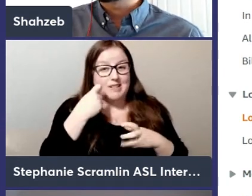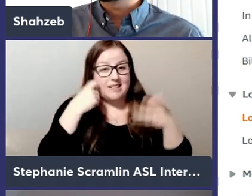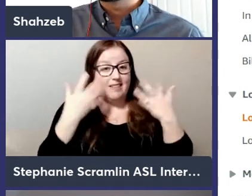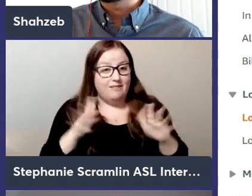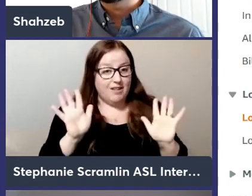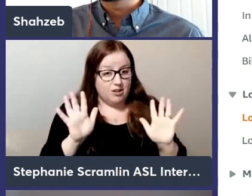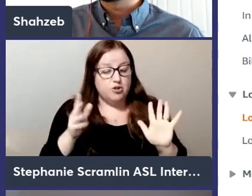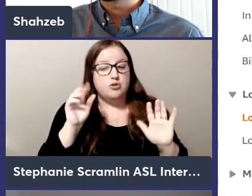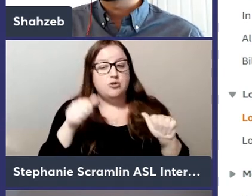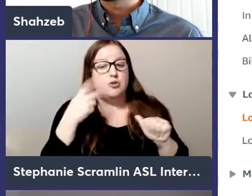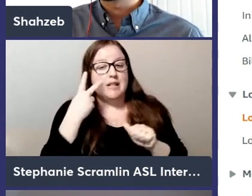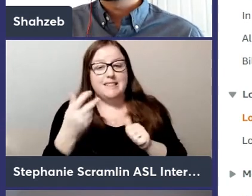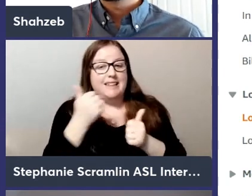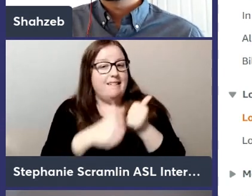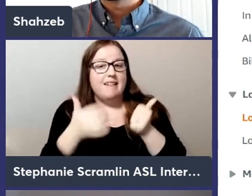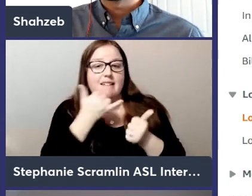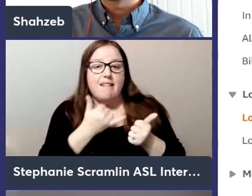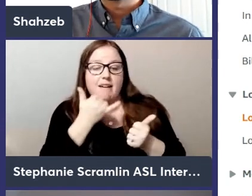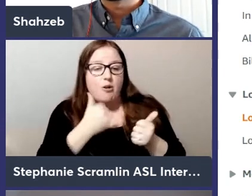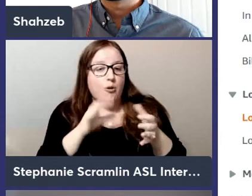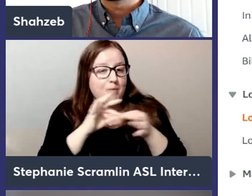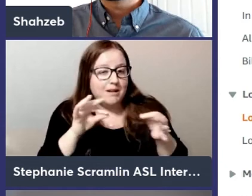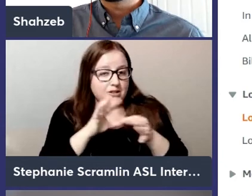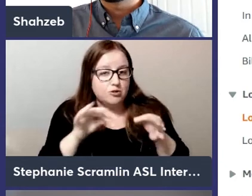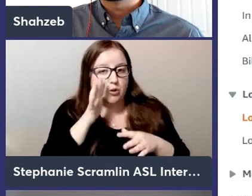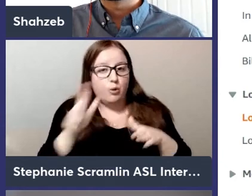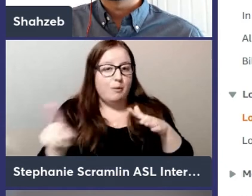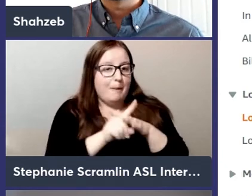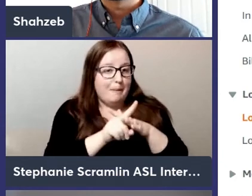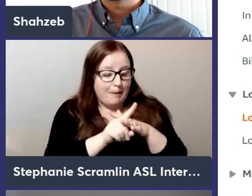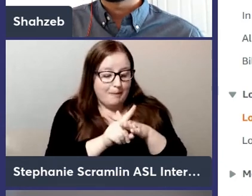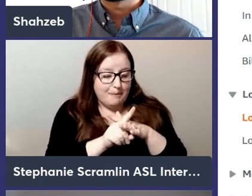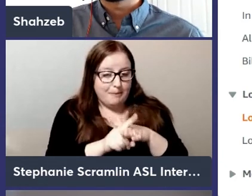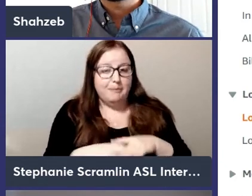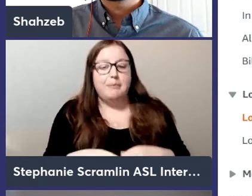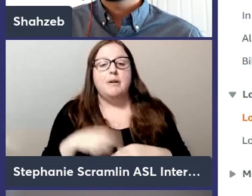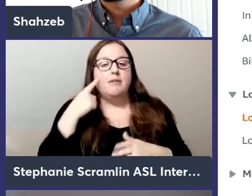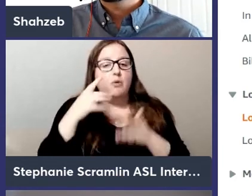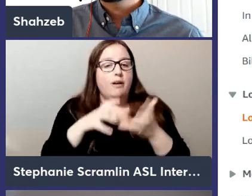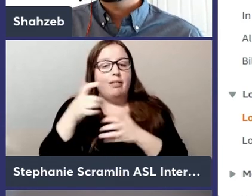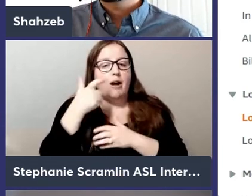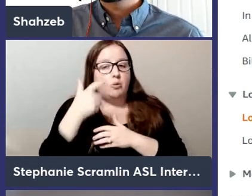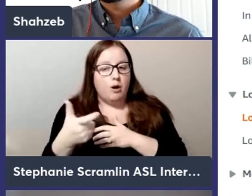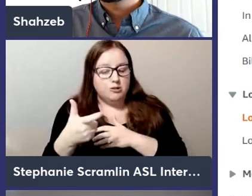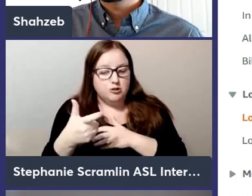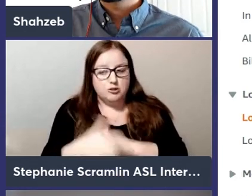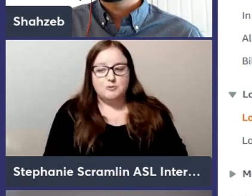you'll see any error messages that would have occurred in CloudWatch.